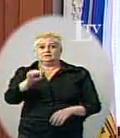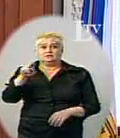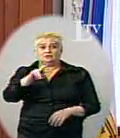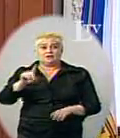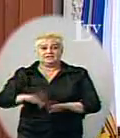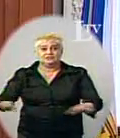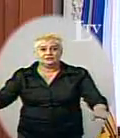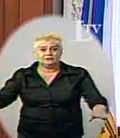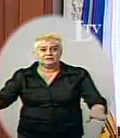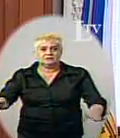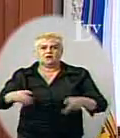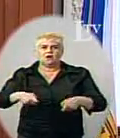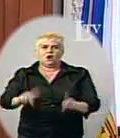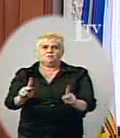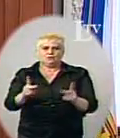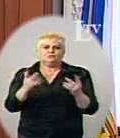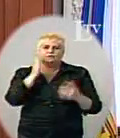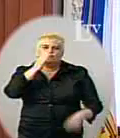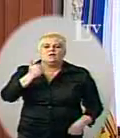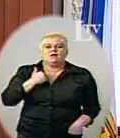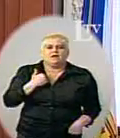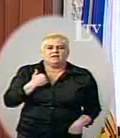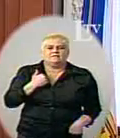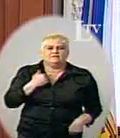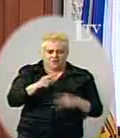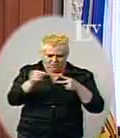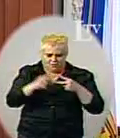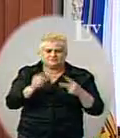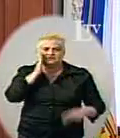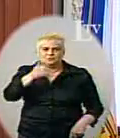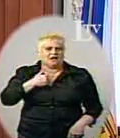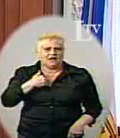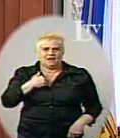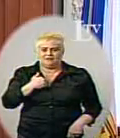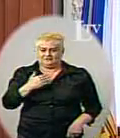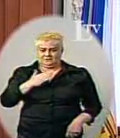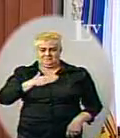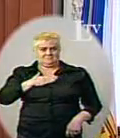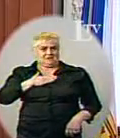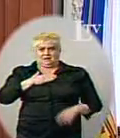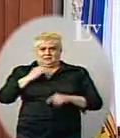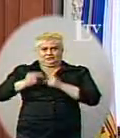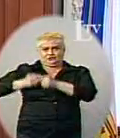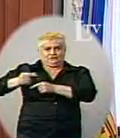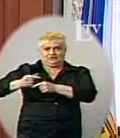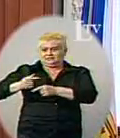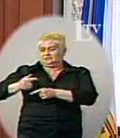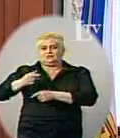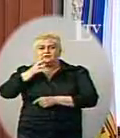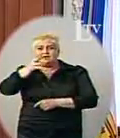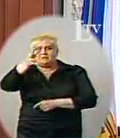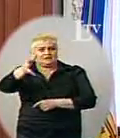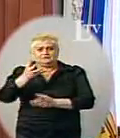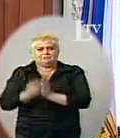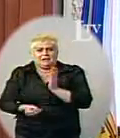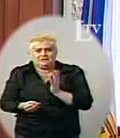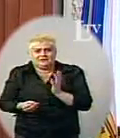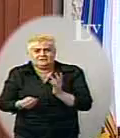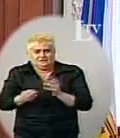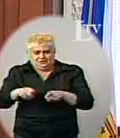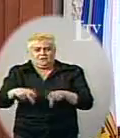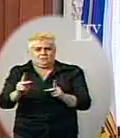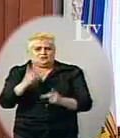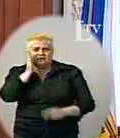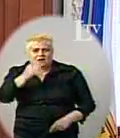have choices. My government is putting tools in place to help them make choices that work for them and is